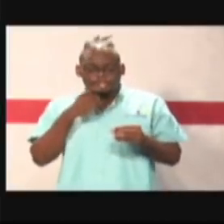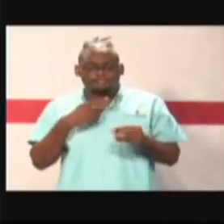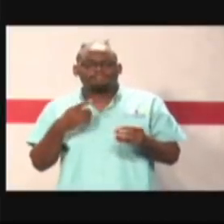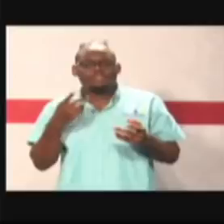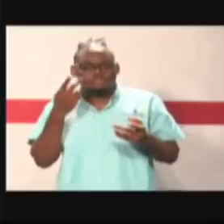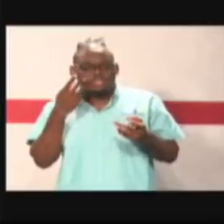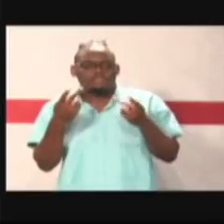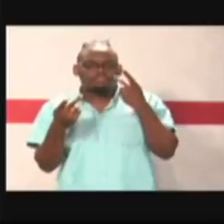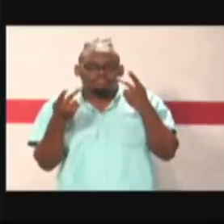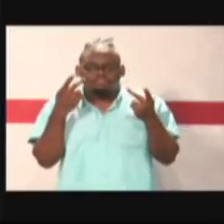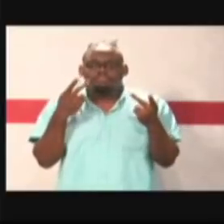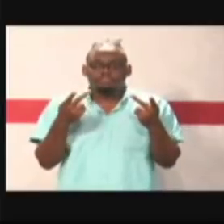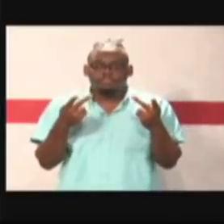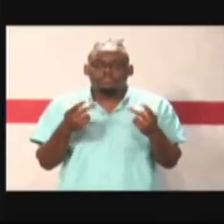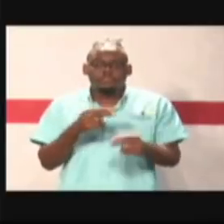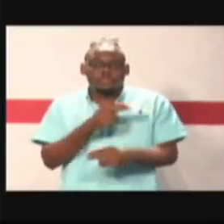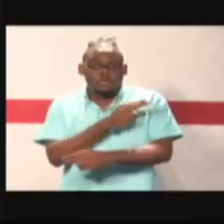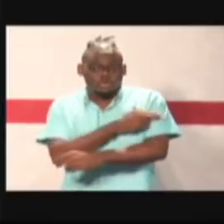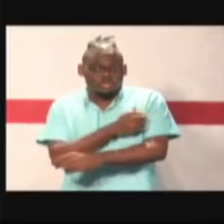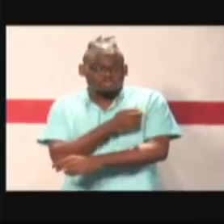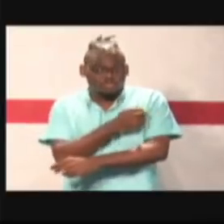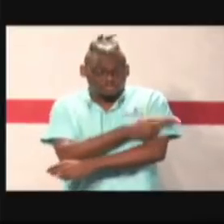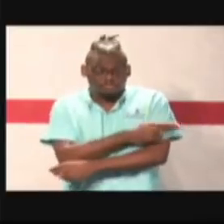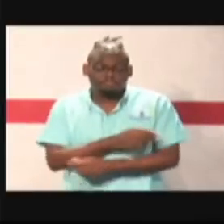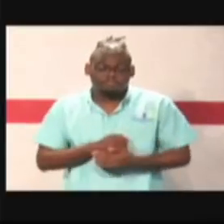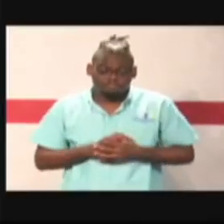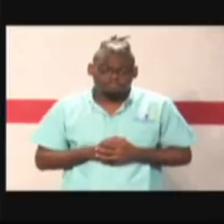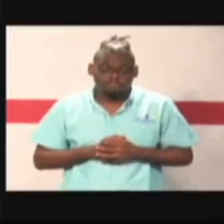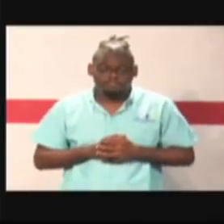pressure, those persons